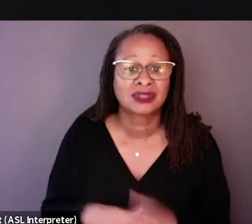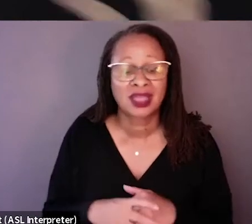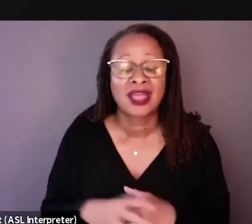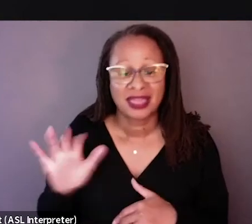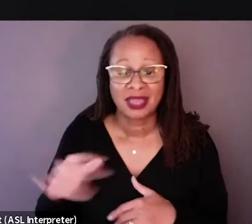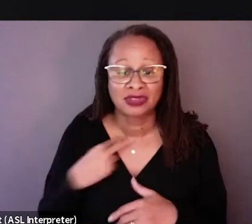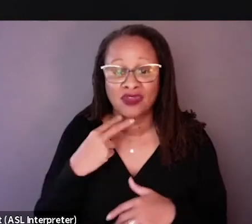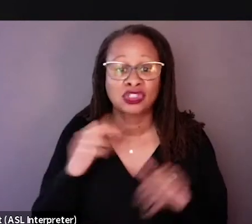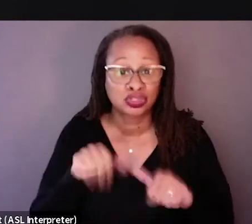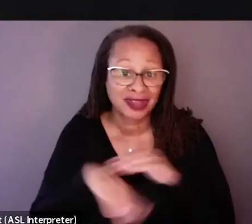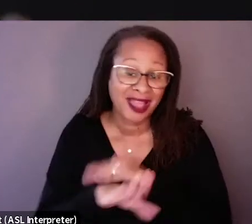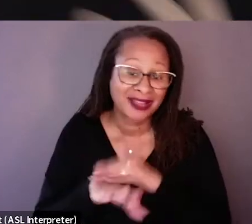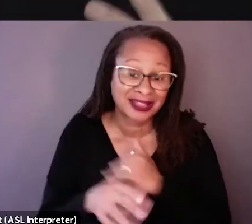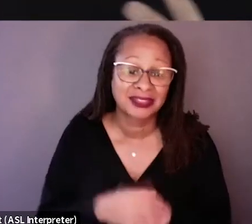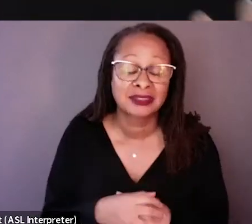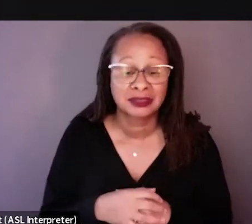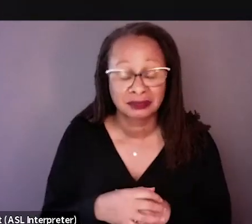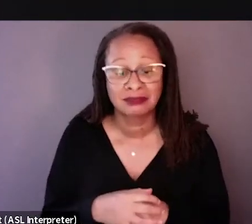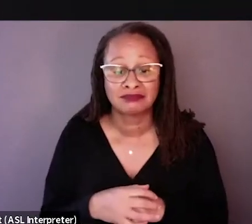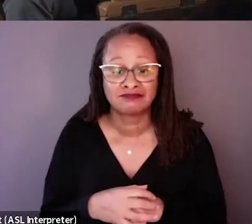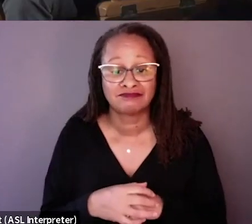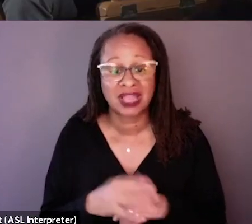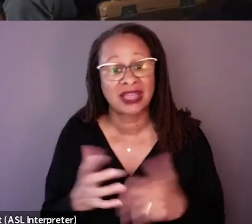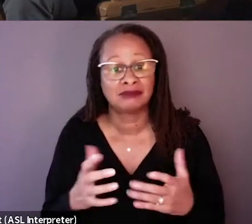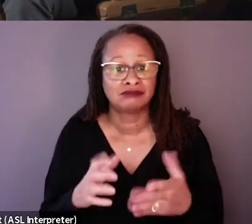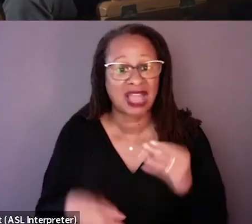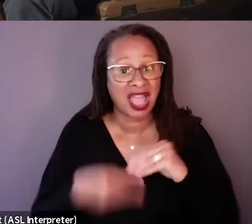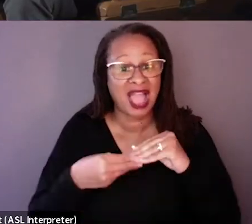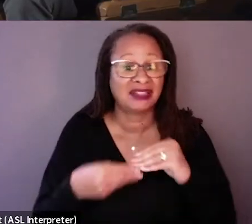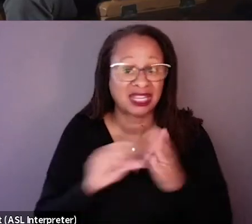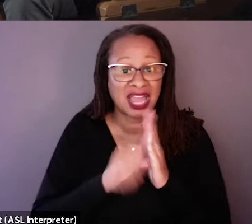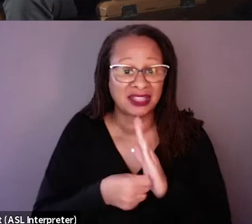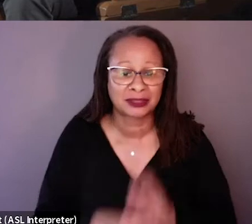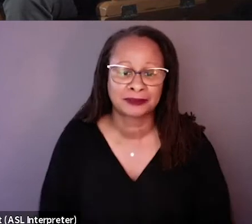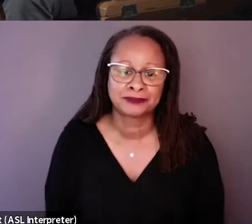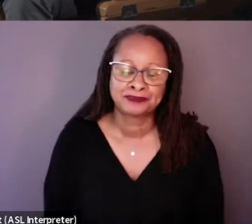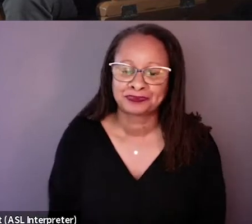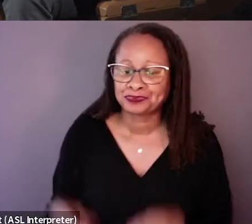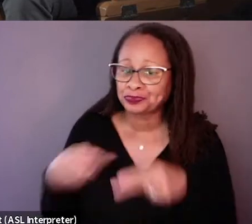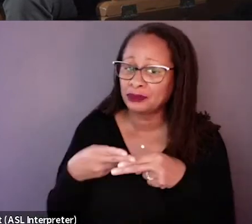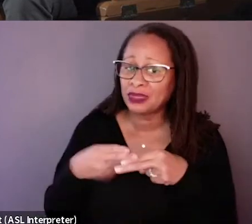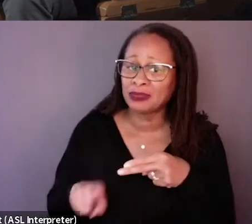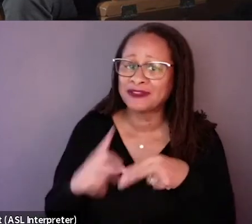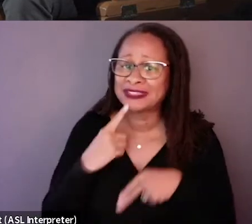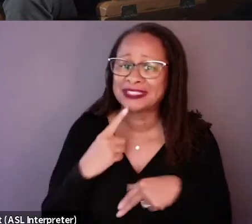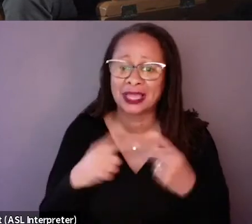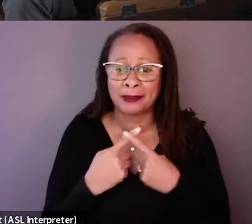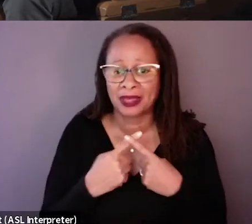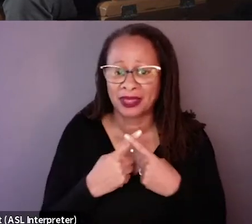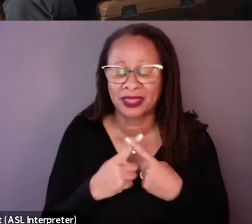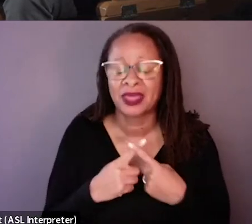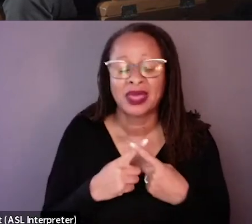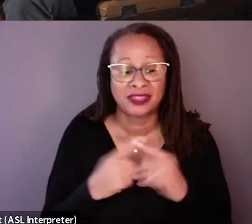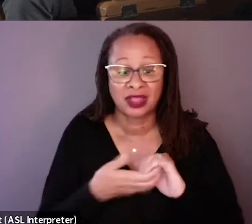could access and enliven. Yeah, and just to briefly to say about the collaborative process, she was amazing to work